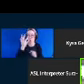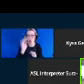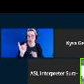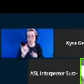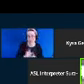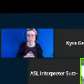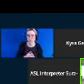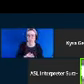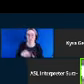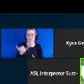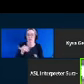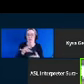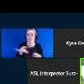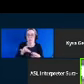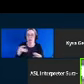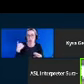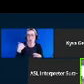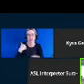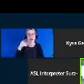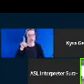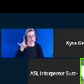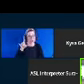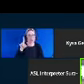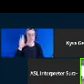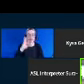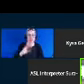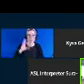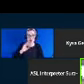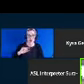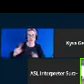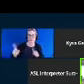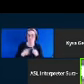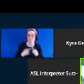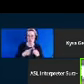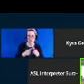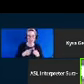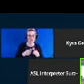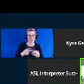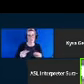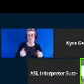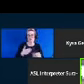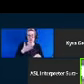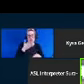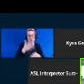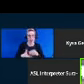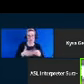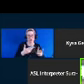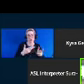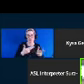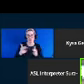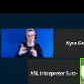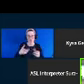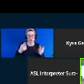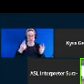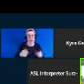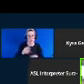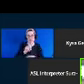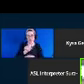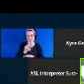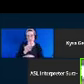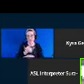earlier, I did experience that first 0 hour or the first several hours thereafter in Sandy Hook. And